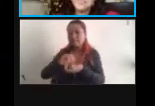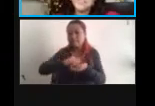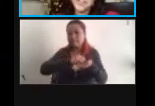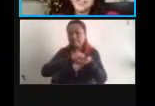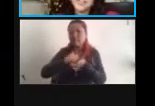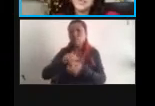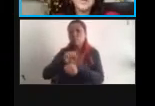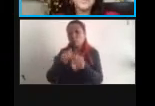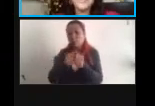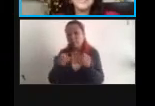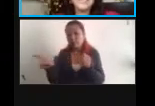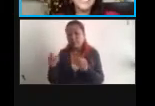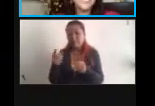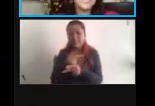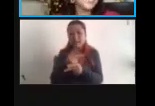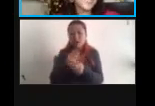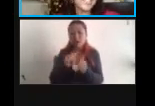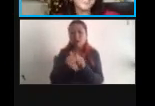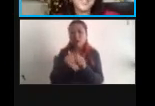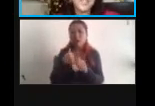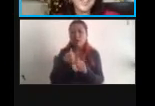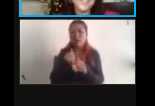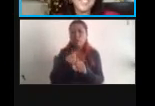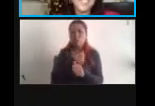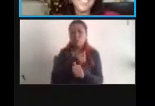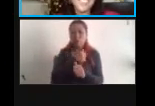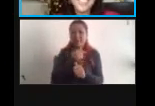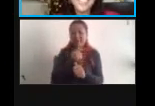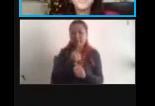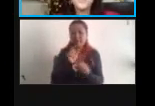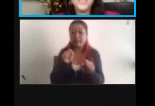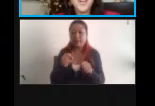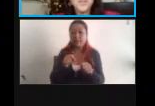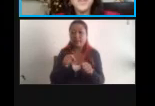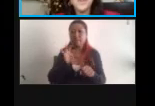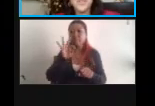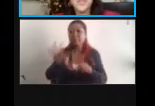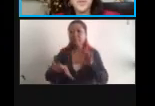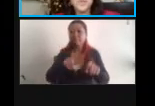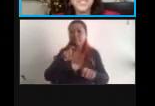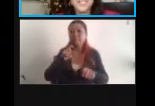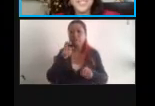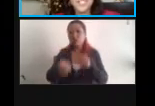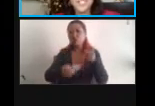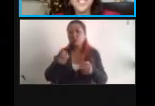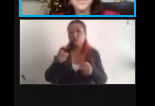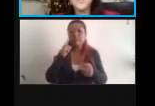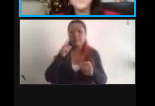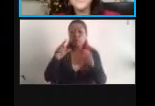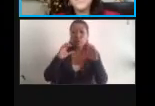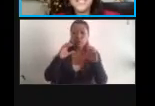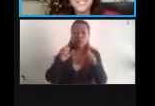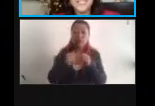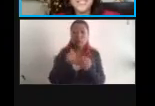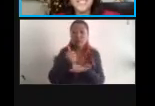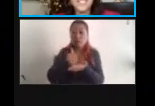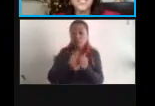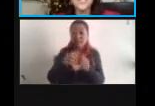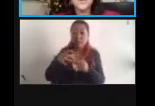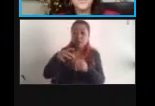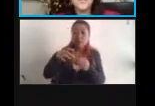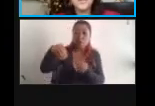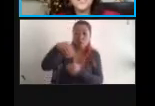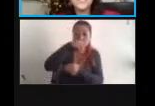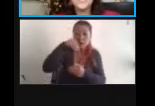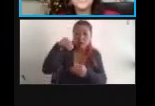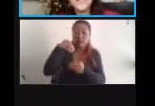with them to figure out what we can interject into those conversations. Can we help with the orbit selection? Can we help with landing site selection